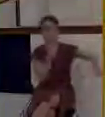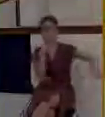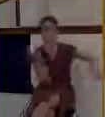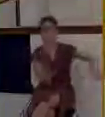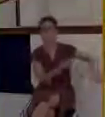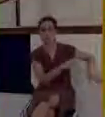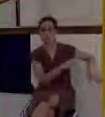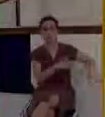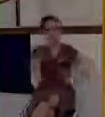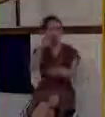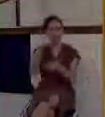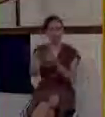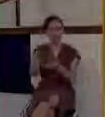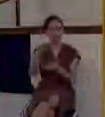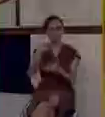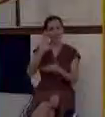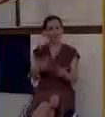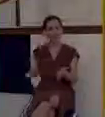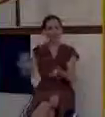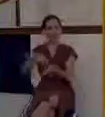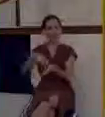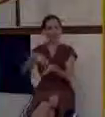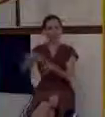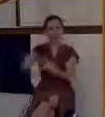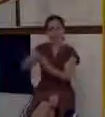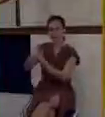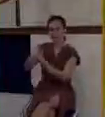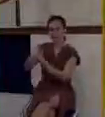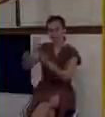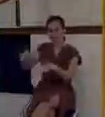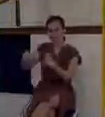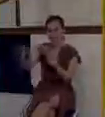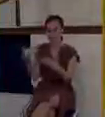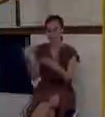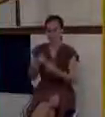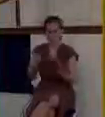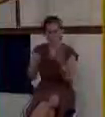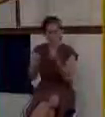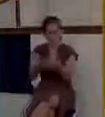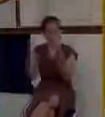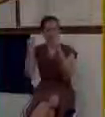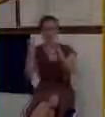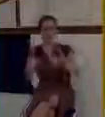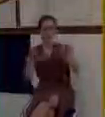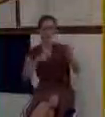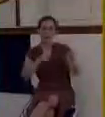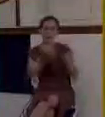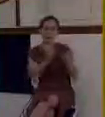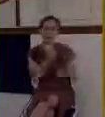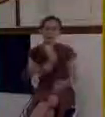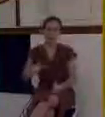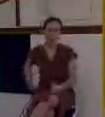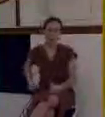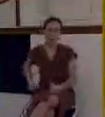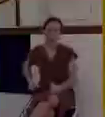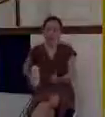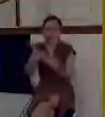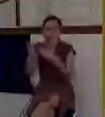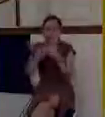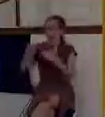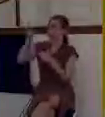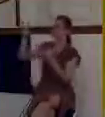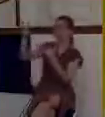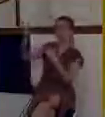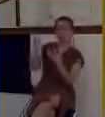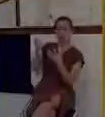the boldness and the courage to serve his Lord the way he desired. And it should do the same for us.